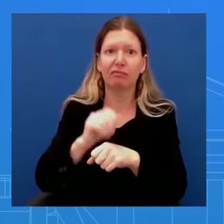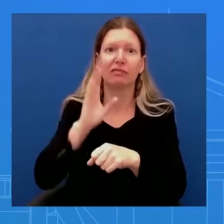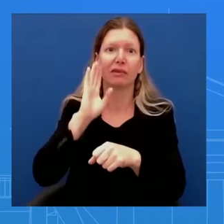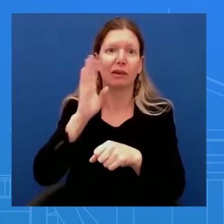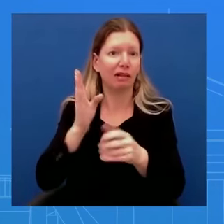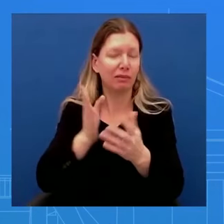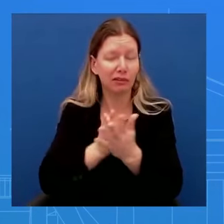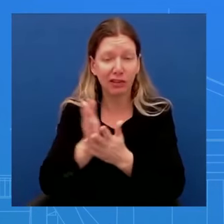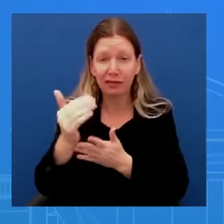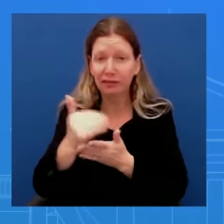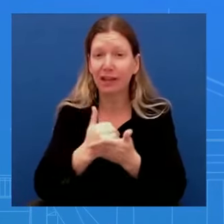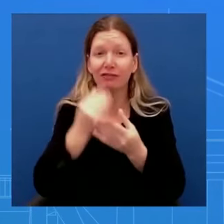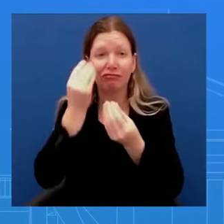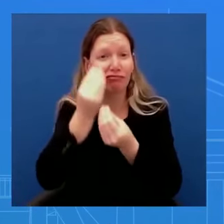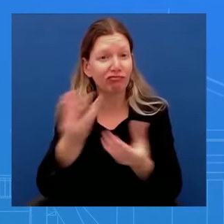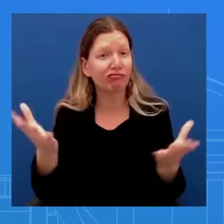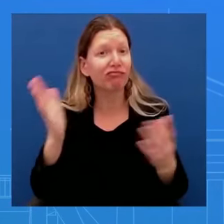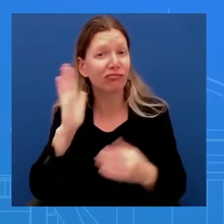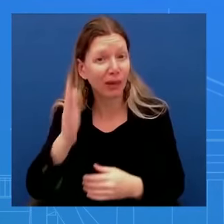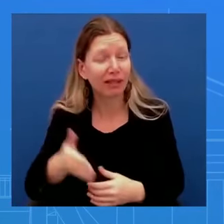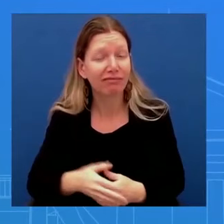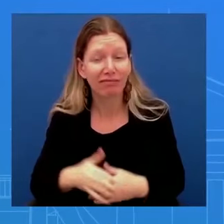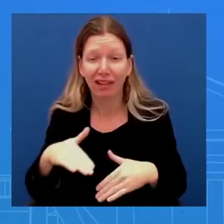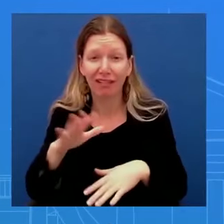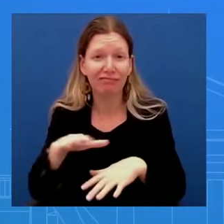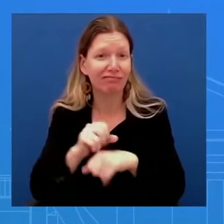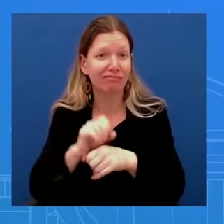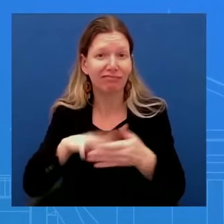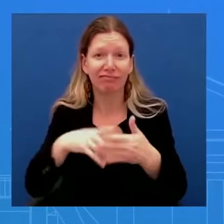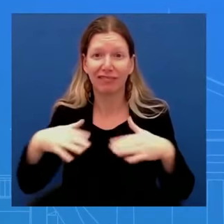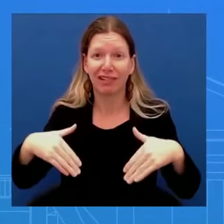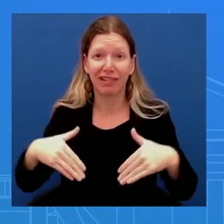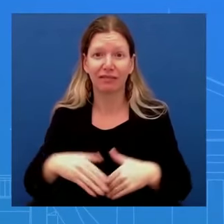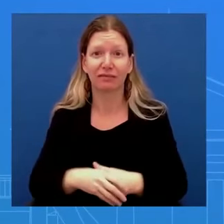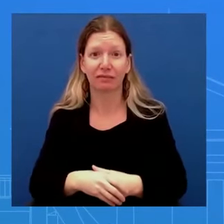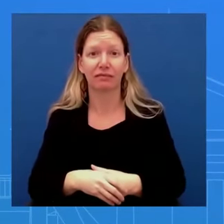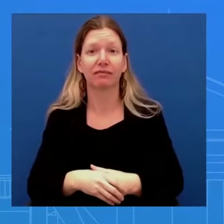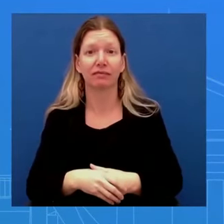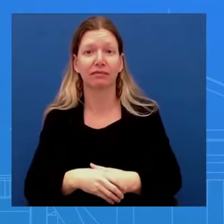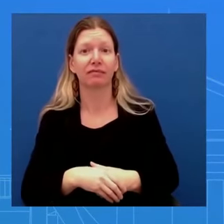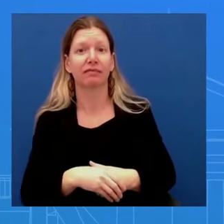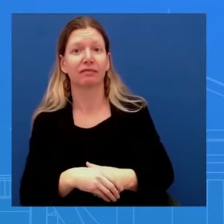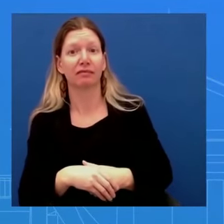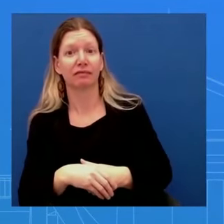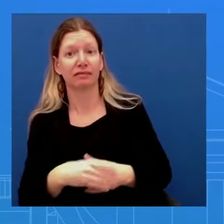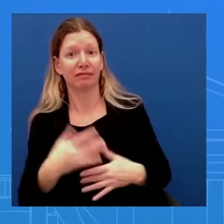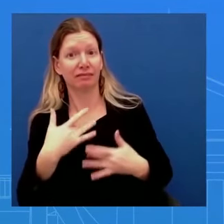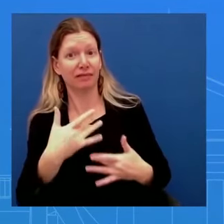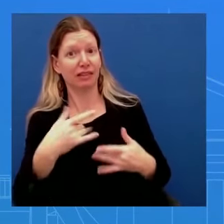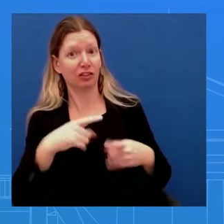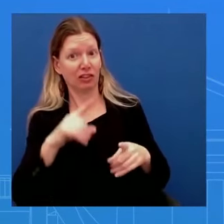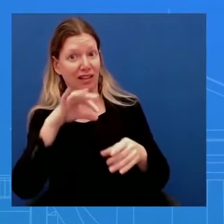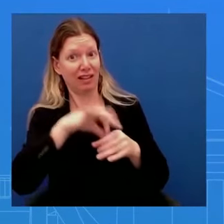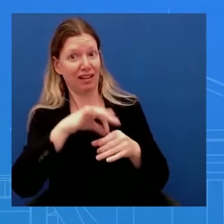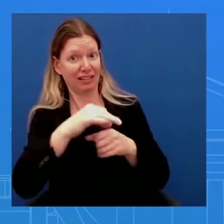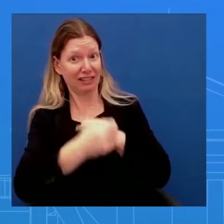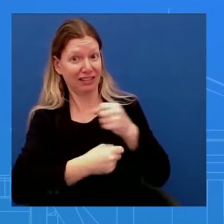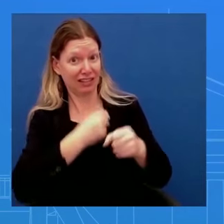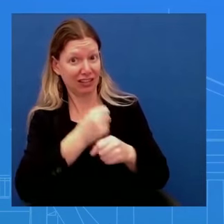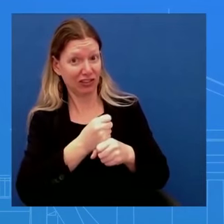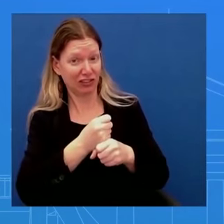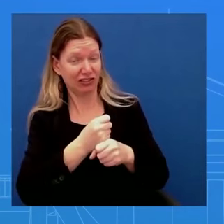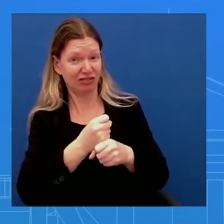share. Given that it's an election year, that there's a lot of public interest in his health, would that transparency include his physician coming to